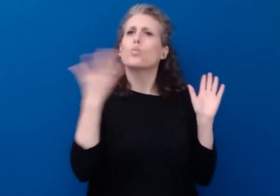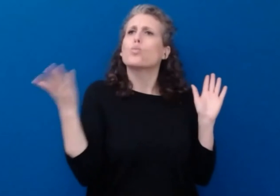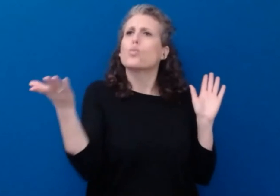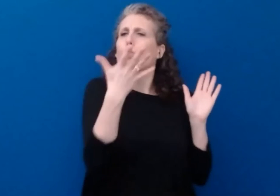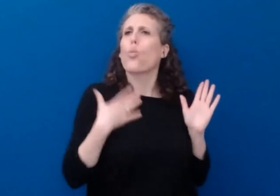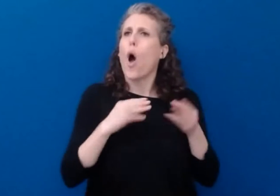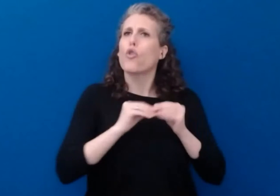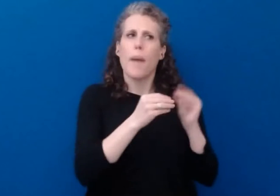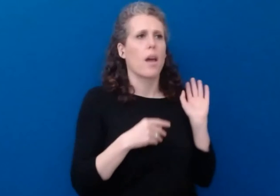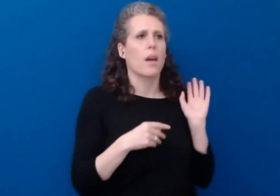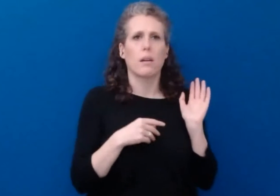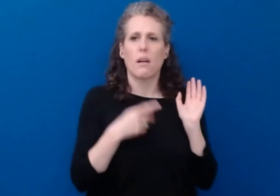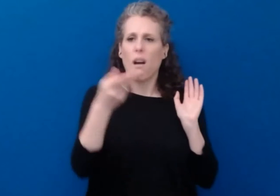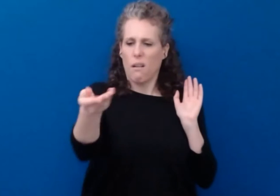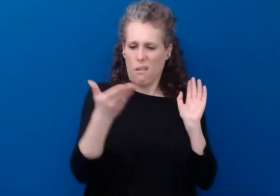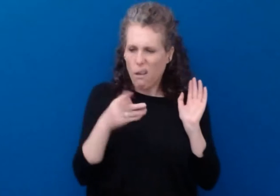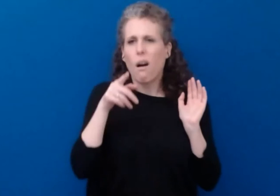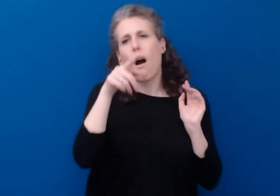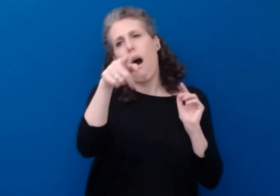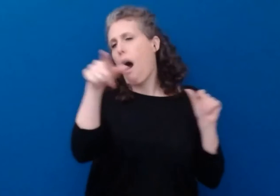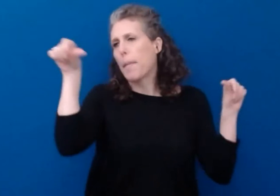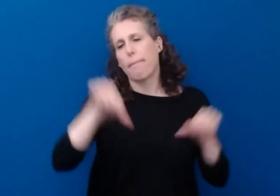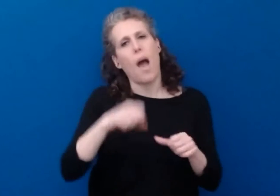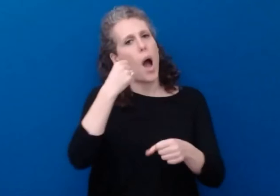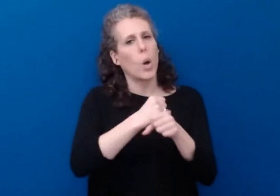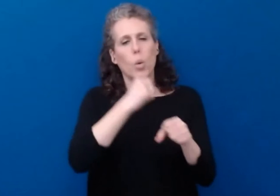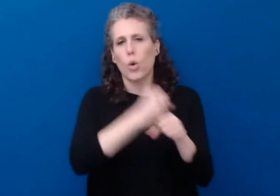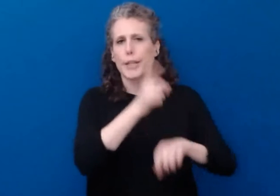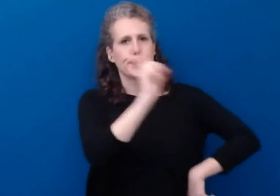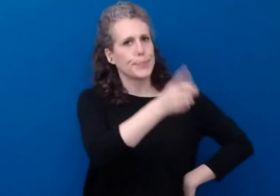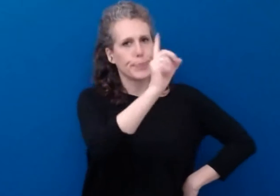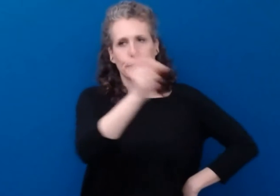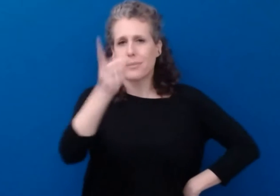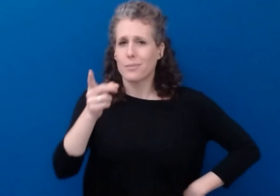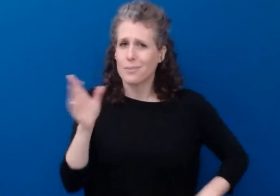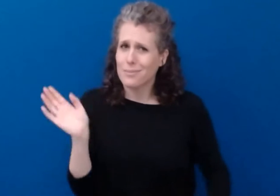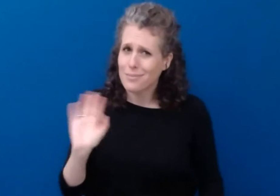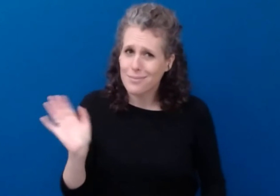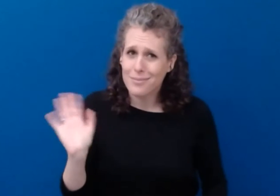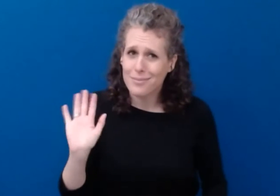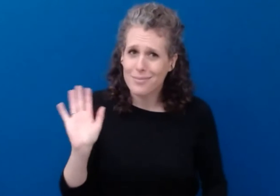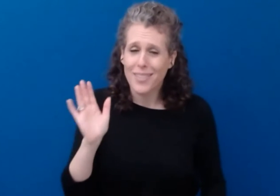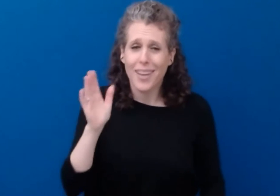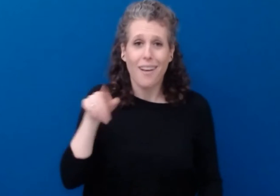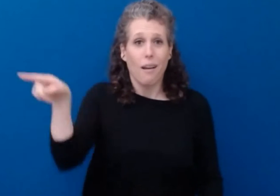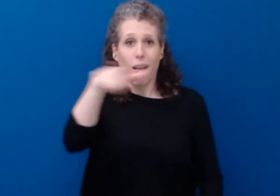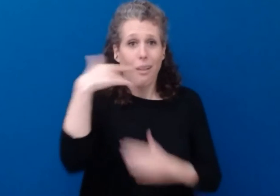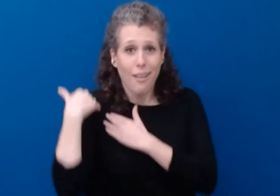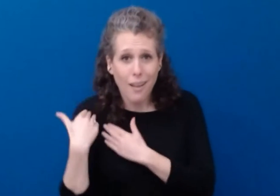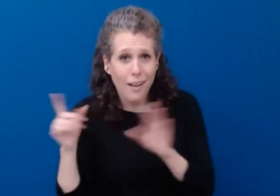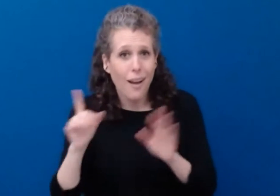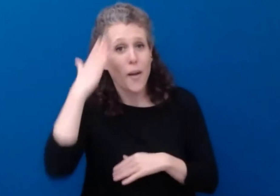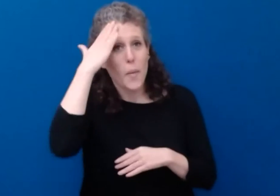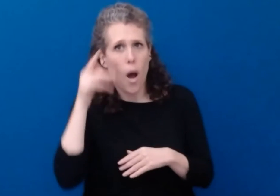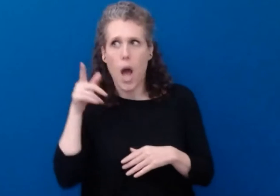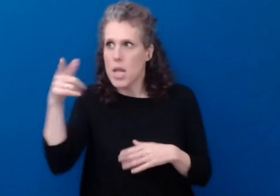them. But again, just as you said, they are trying to lower the cost to get the job. So of course you can't include everything,